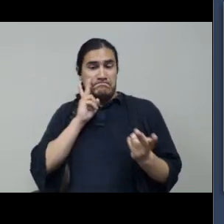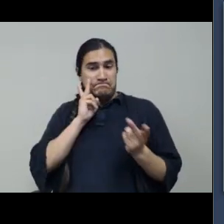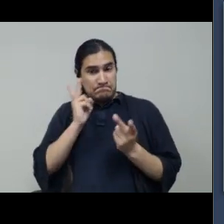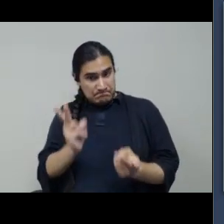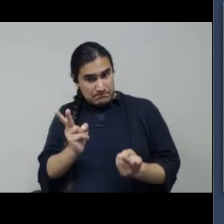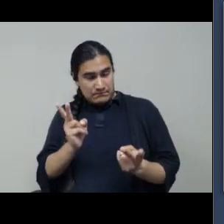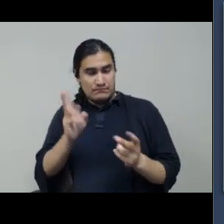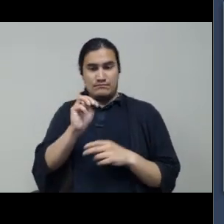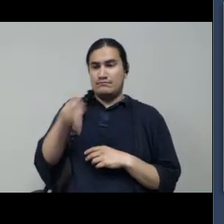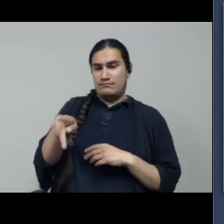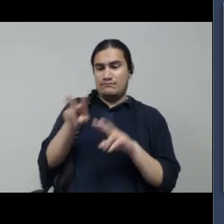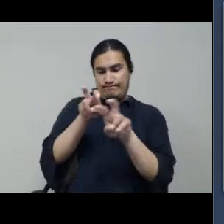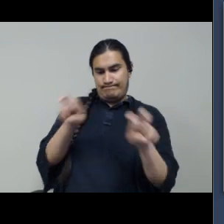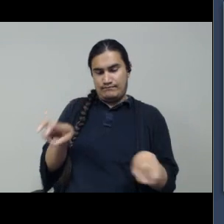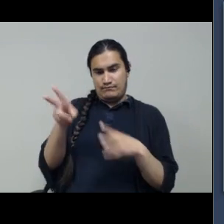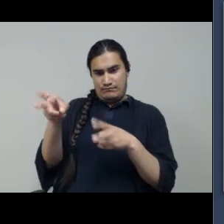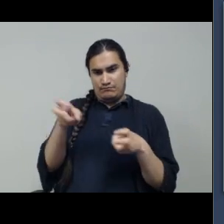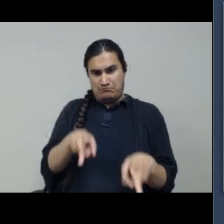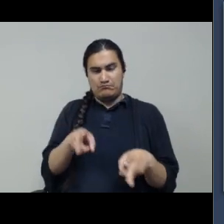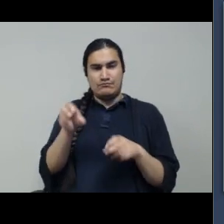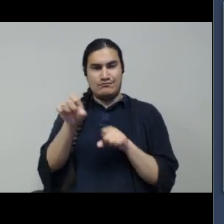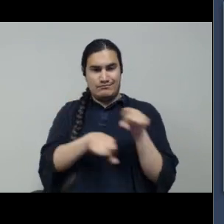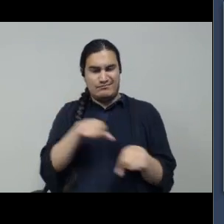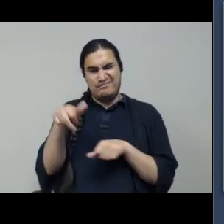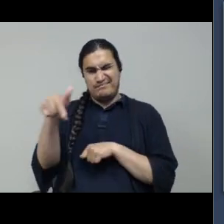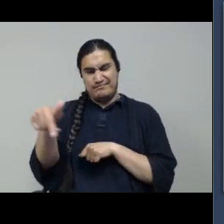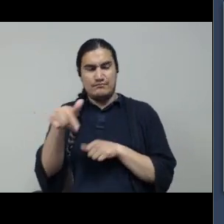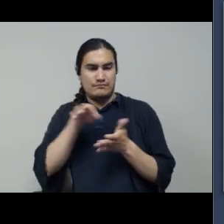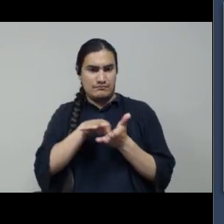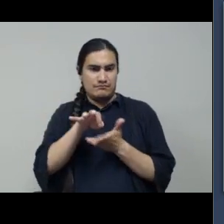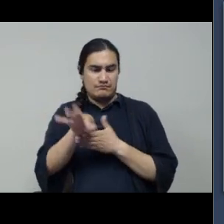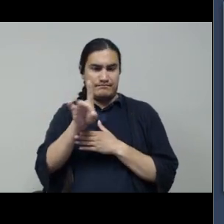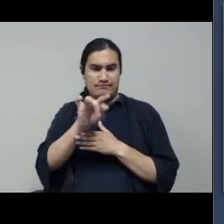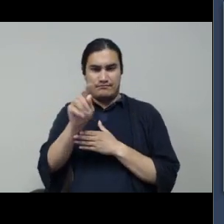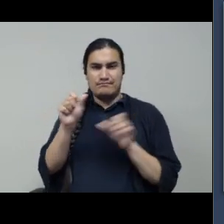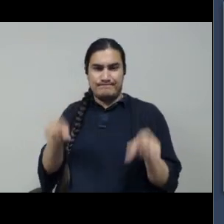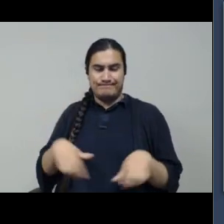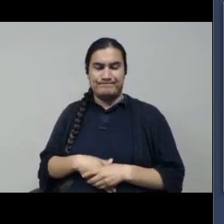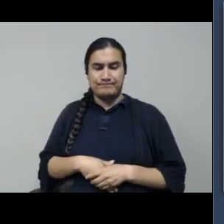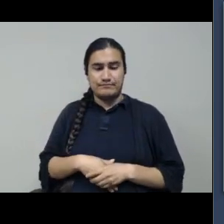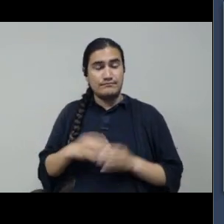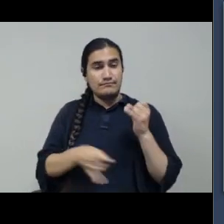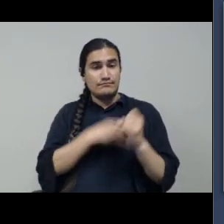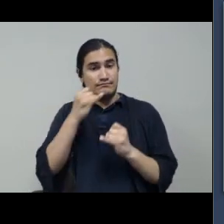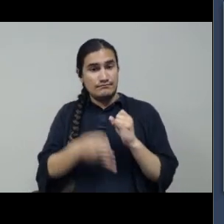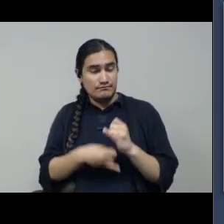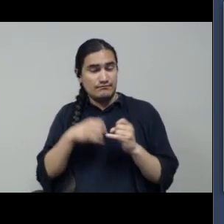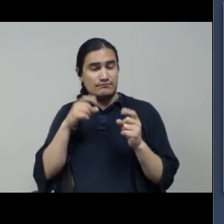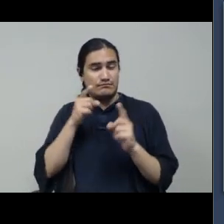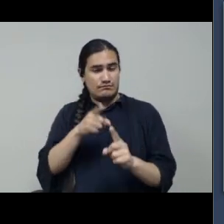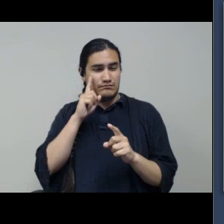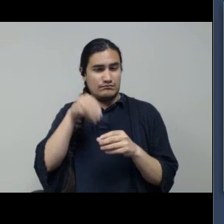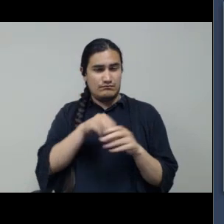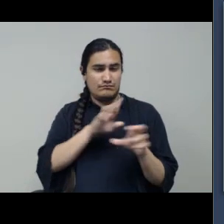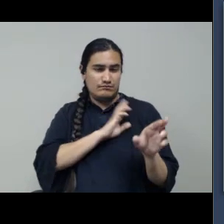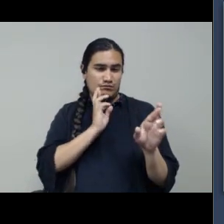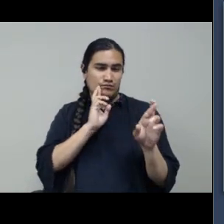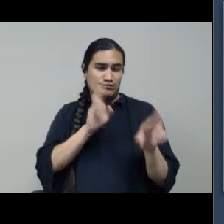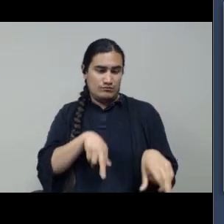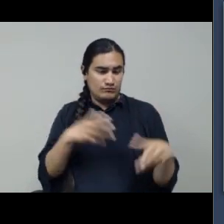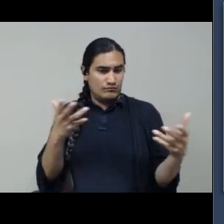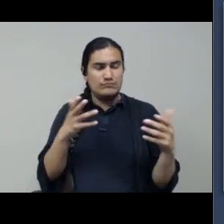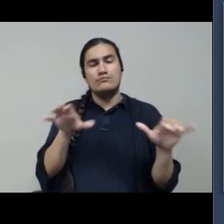map, analyze, and download bicycle and pedestrian count data. The final effort outlined in the report is the Active